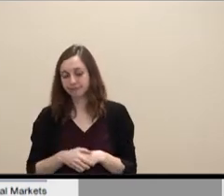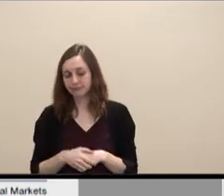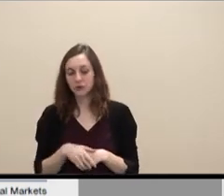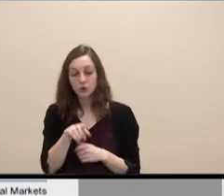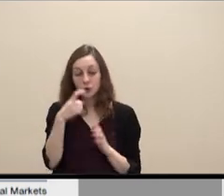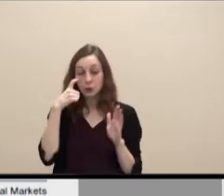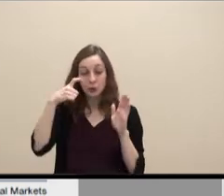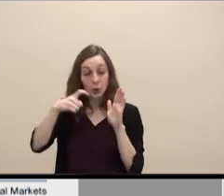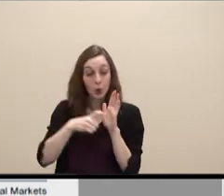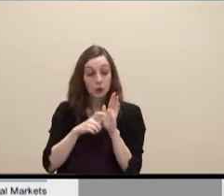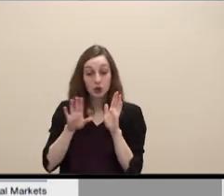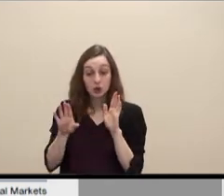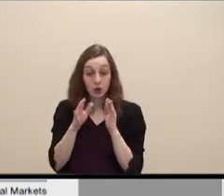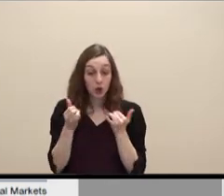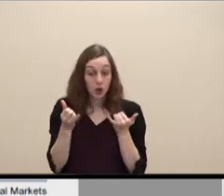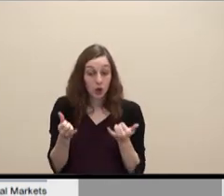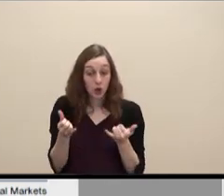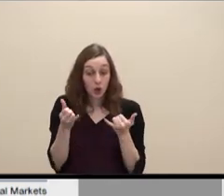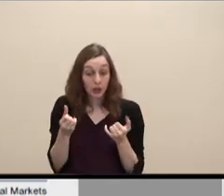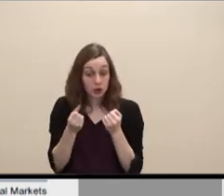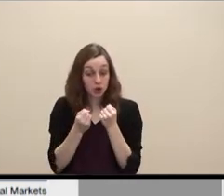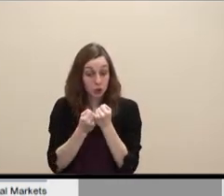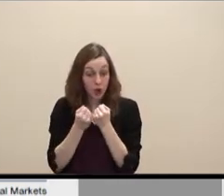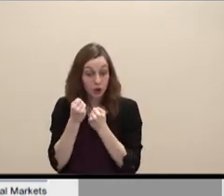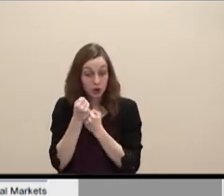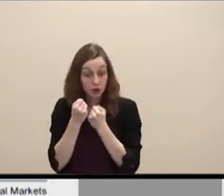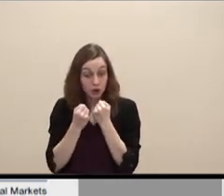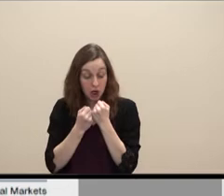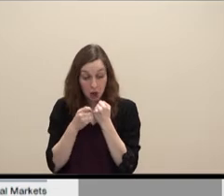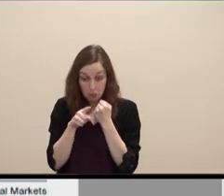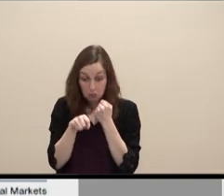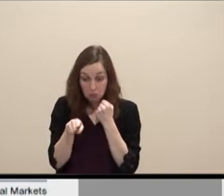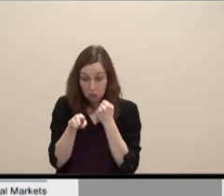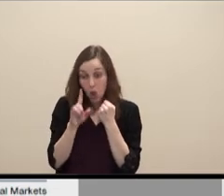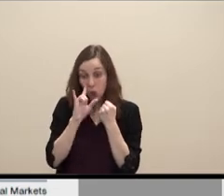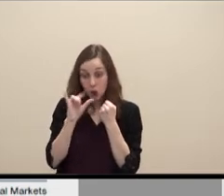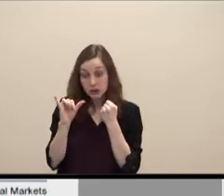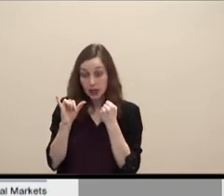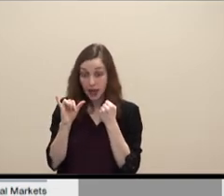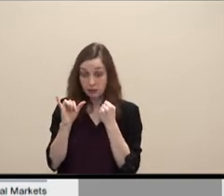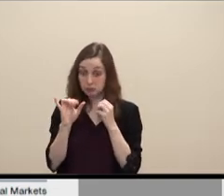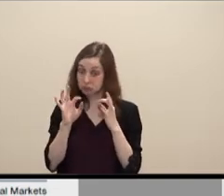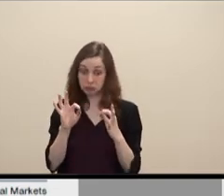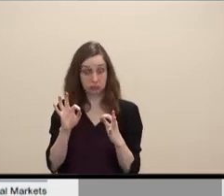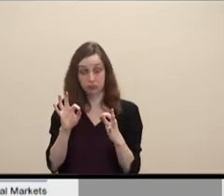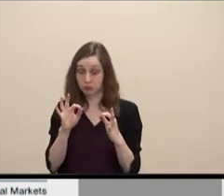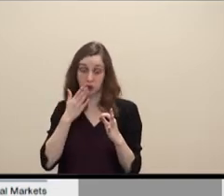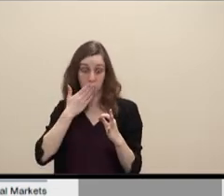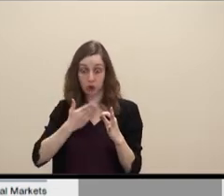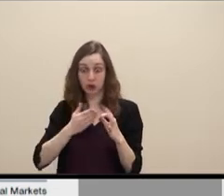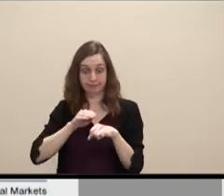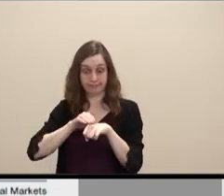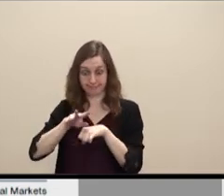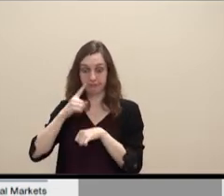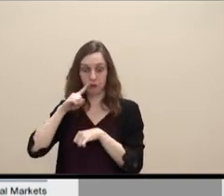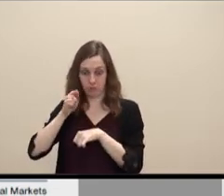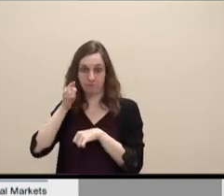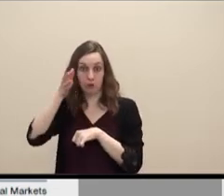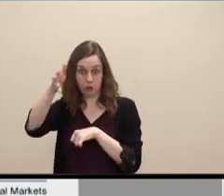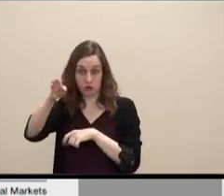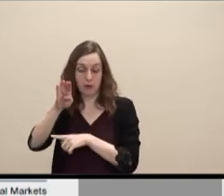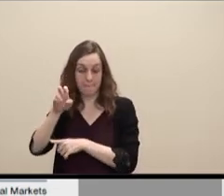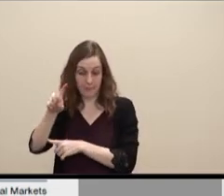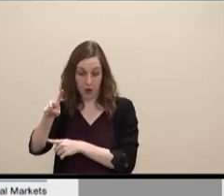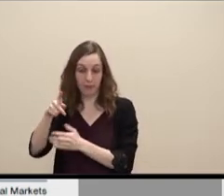your current structure has you very well prepared for future bond programs. Currently, you all